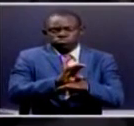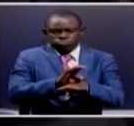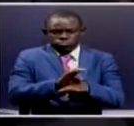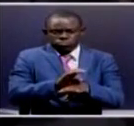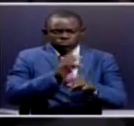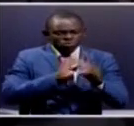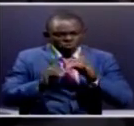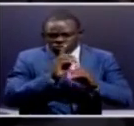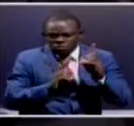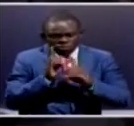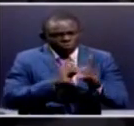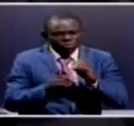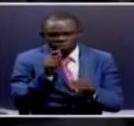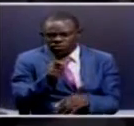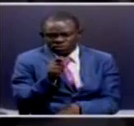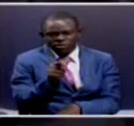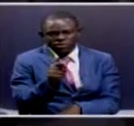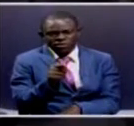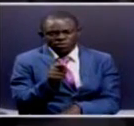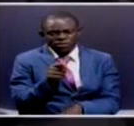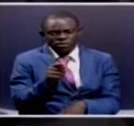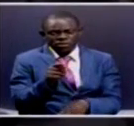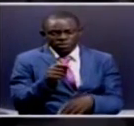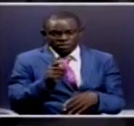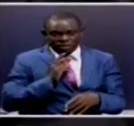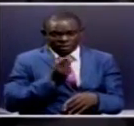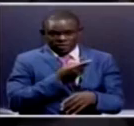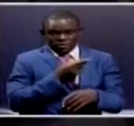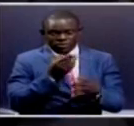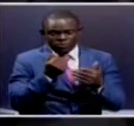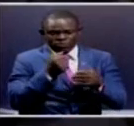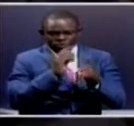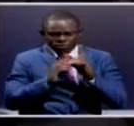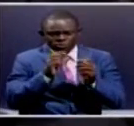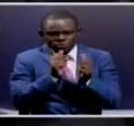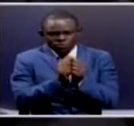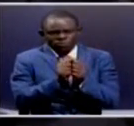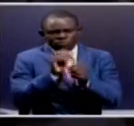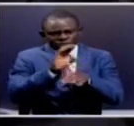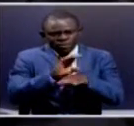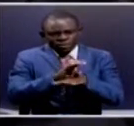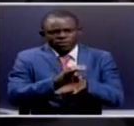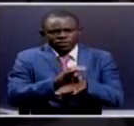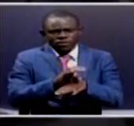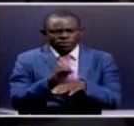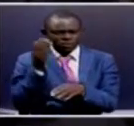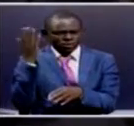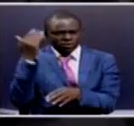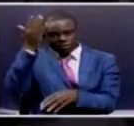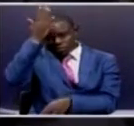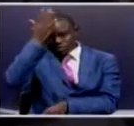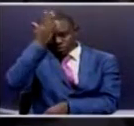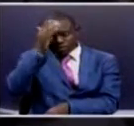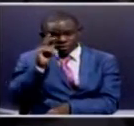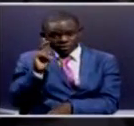to move this process had become fundamental. And what we decided to do, on the 2nd of February, we wrote a letter to